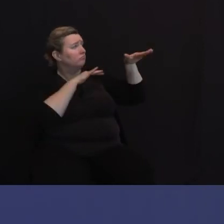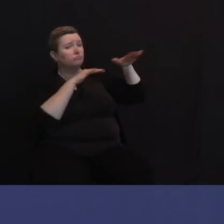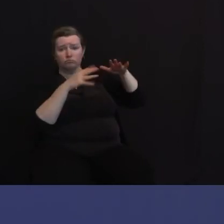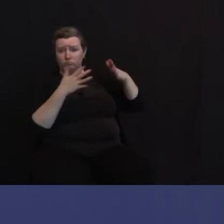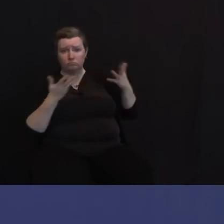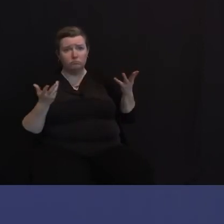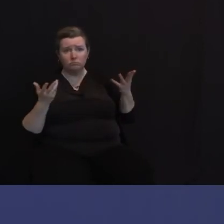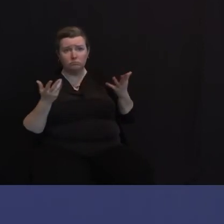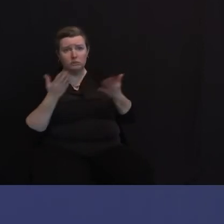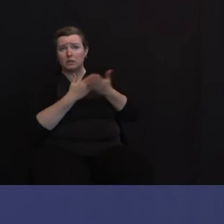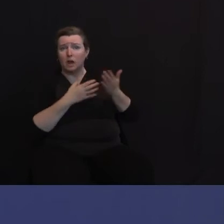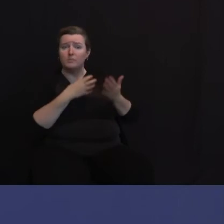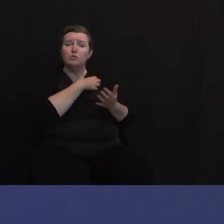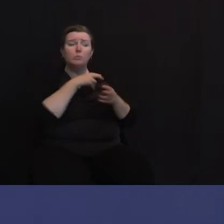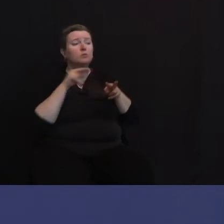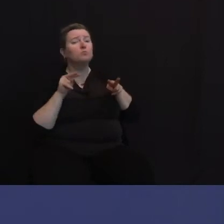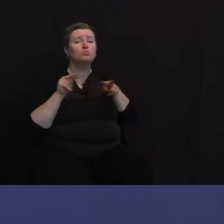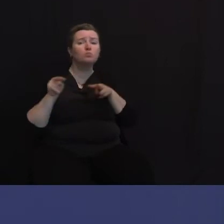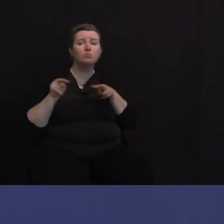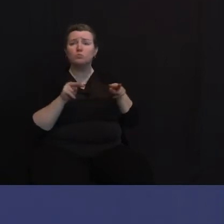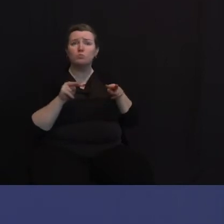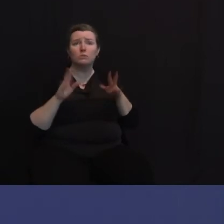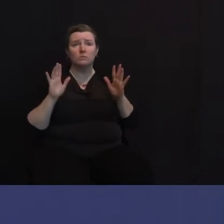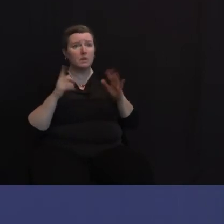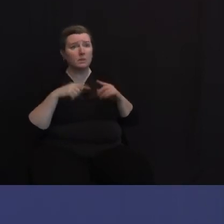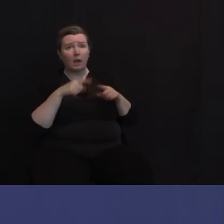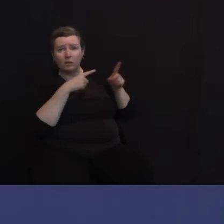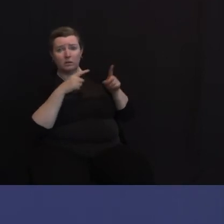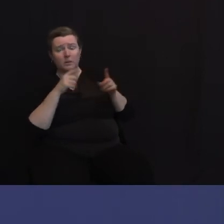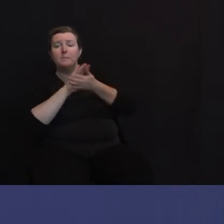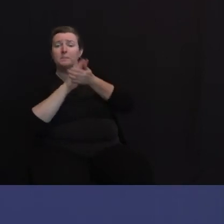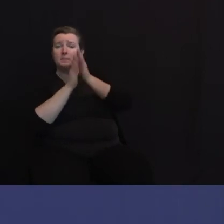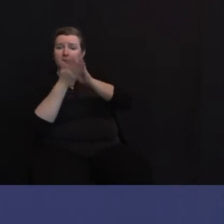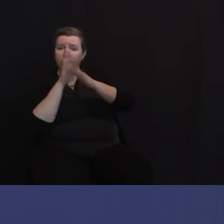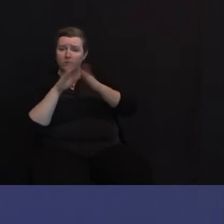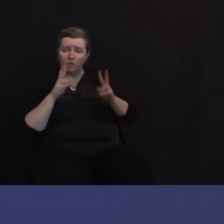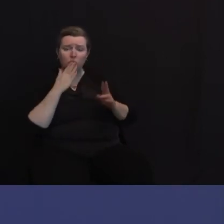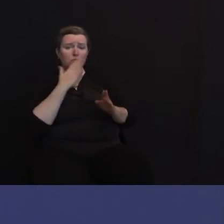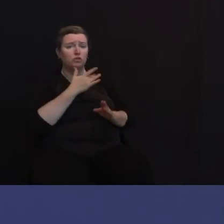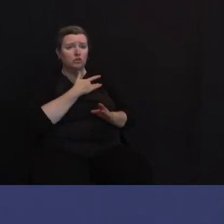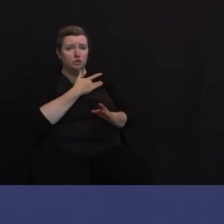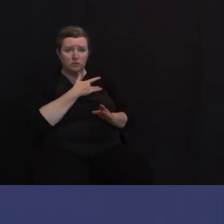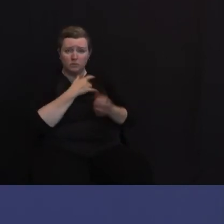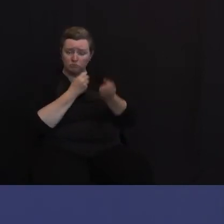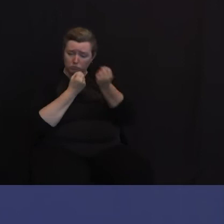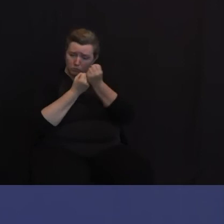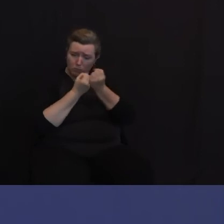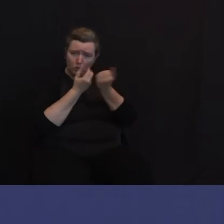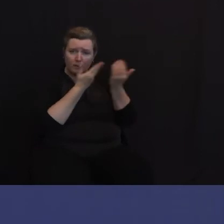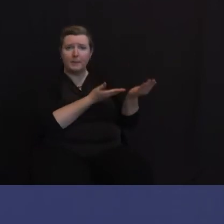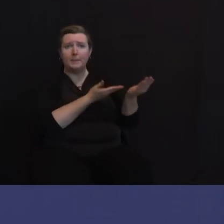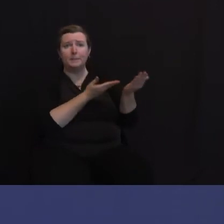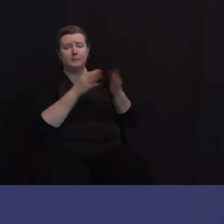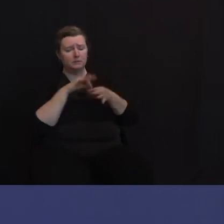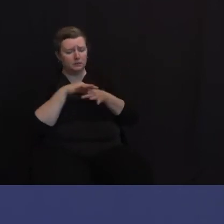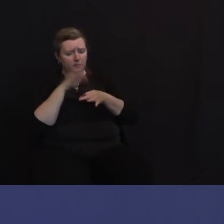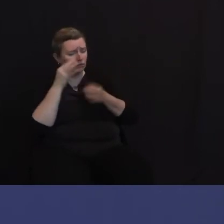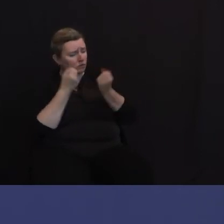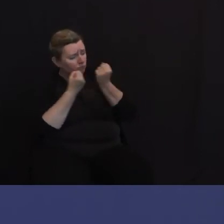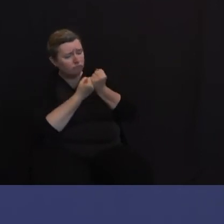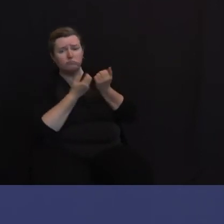troopers from Troop C out there, but their heart's in the right place. I'm actually with them in terms of the spirit. But if it's